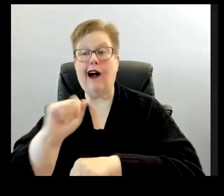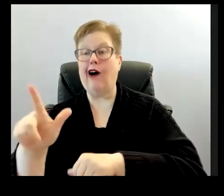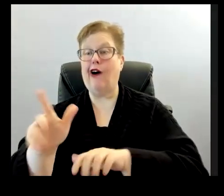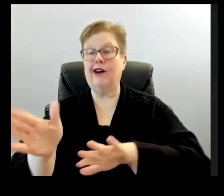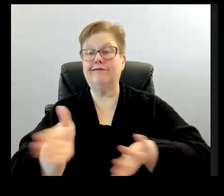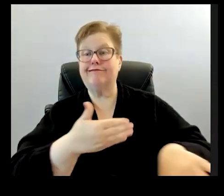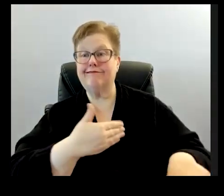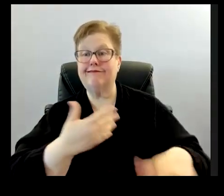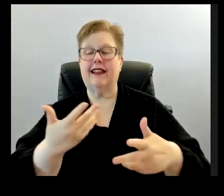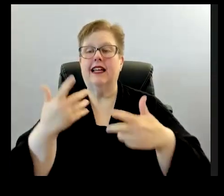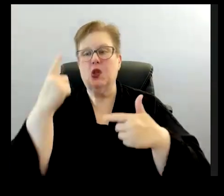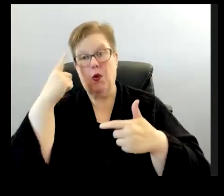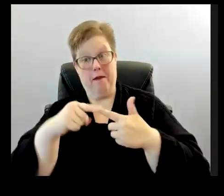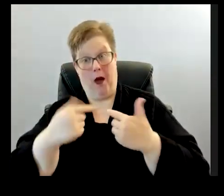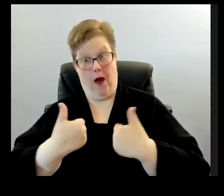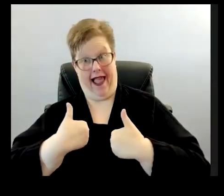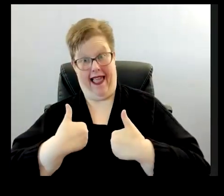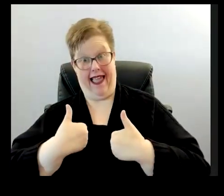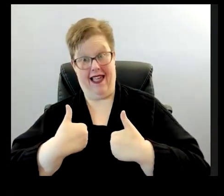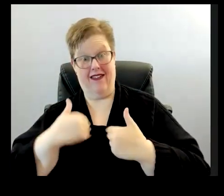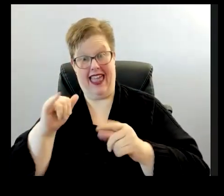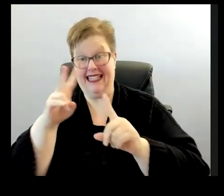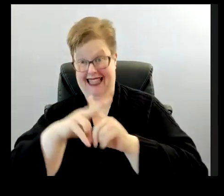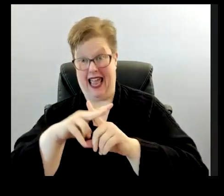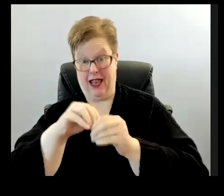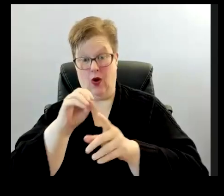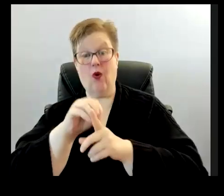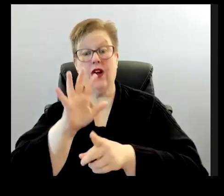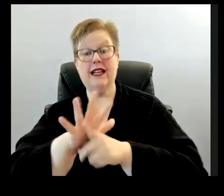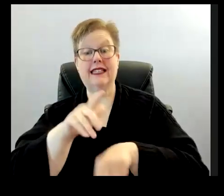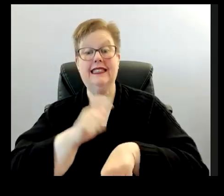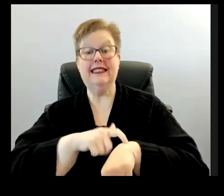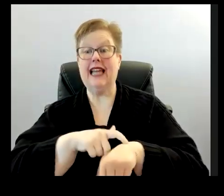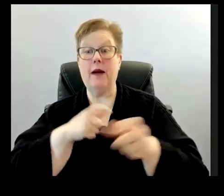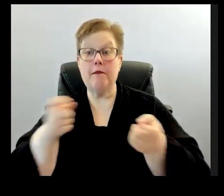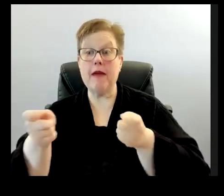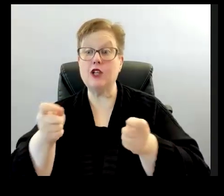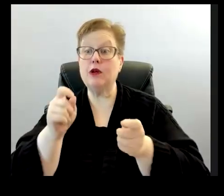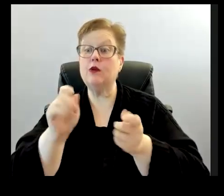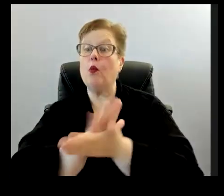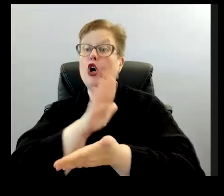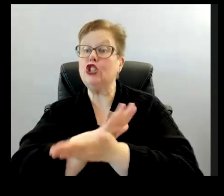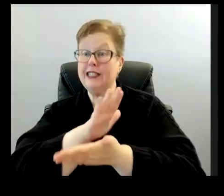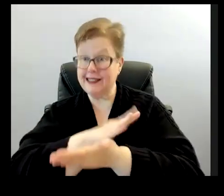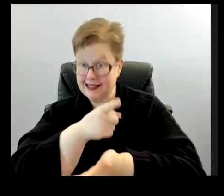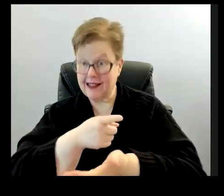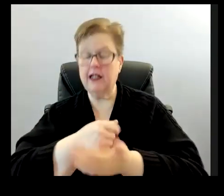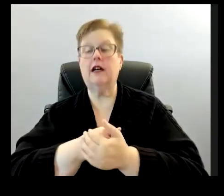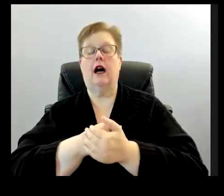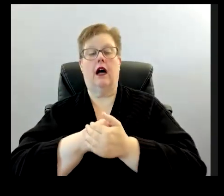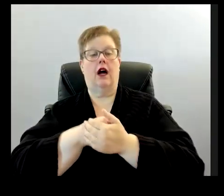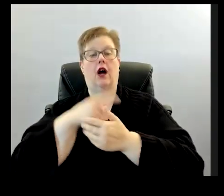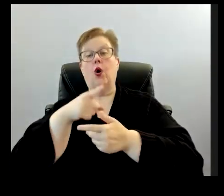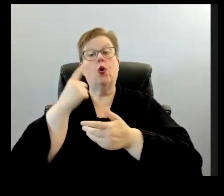So if you think about what we have, that assignment that we have in orientation, that time management worksheet, right? When